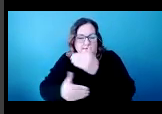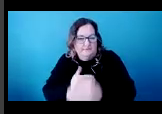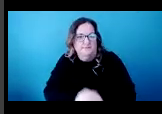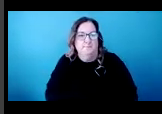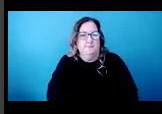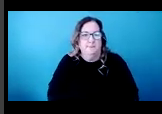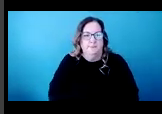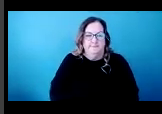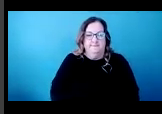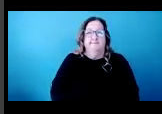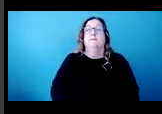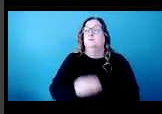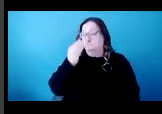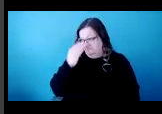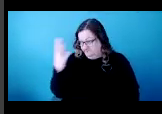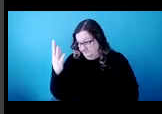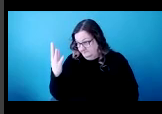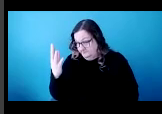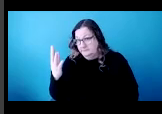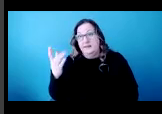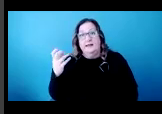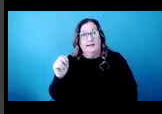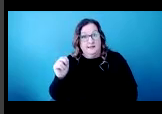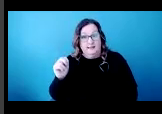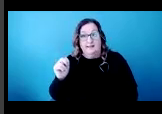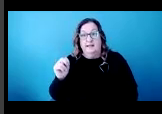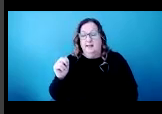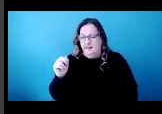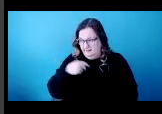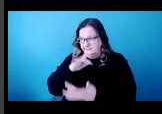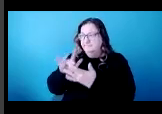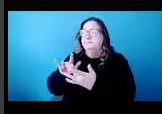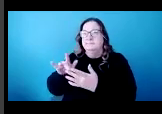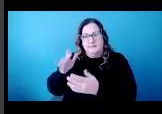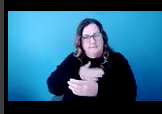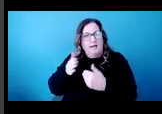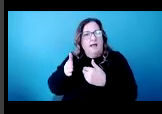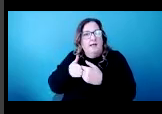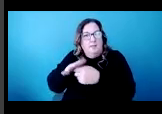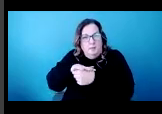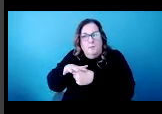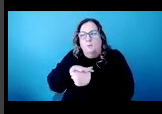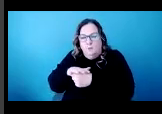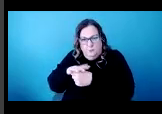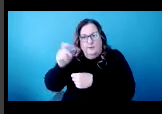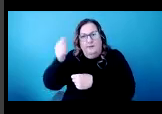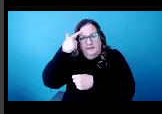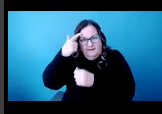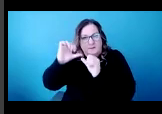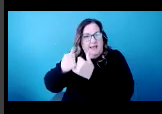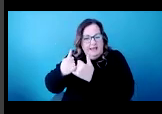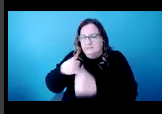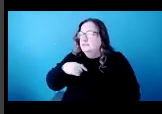your next step is to escalate the complaint. So if where you started in that office that you went to for help wasn't able to resolve